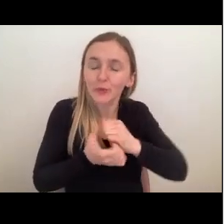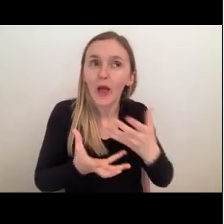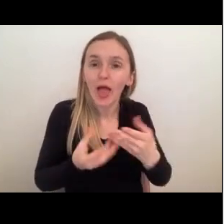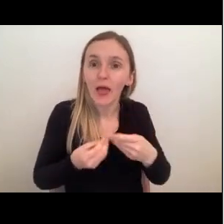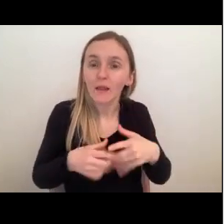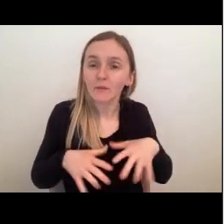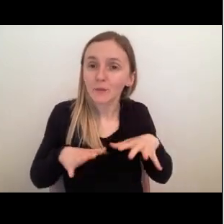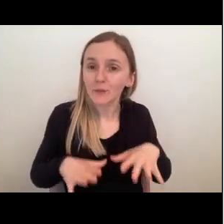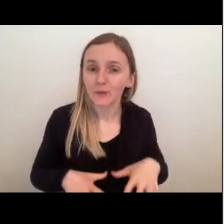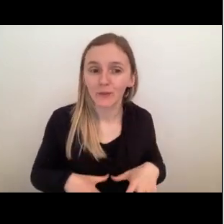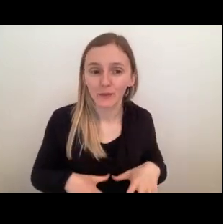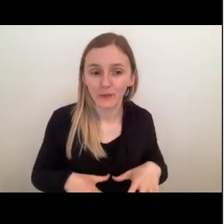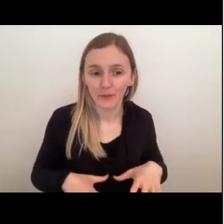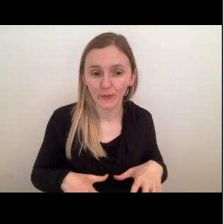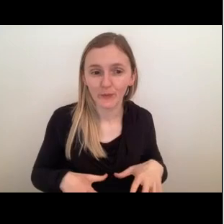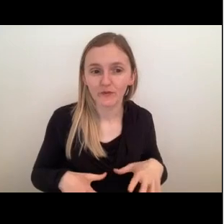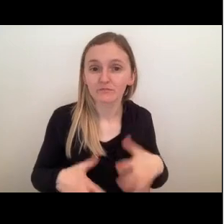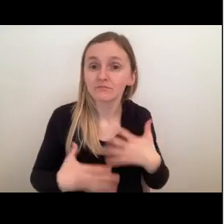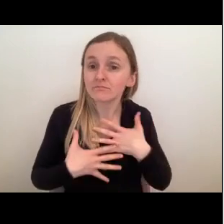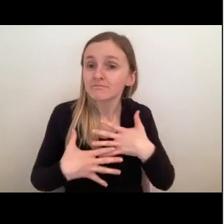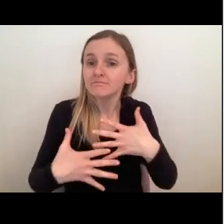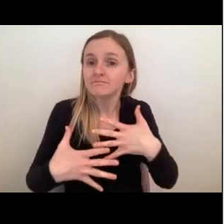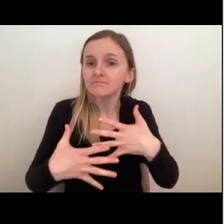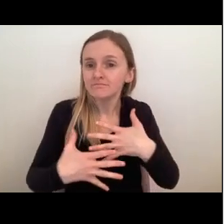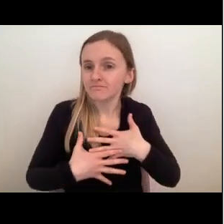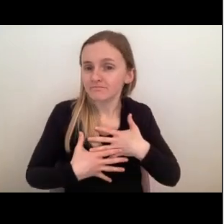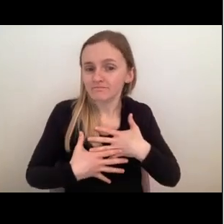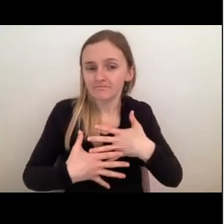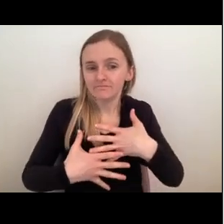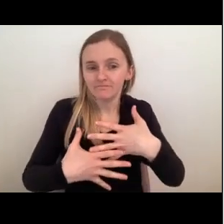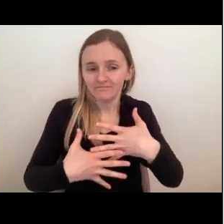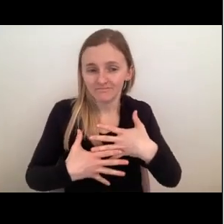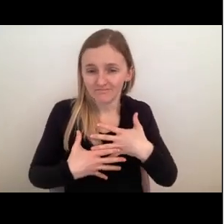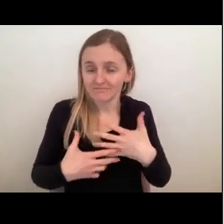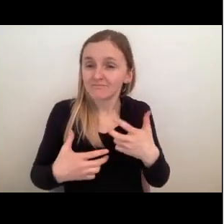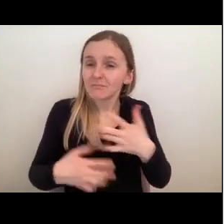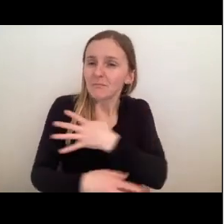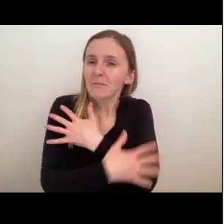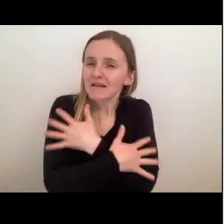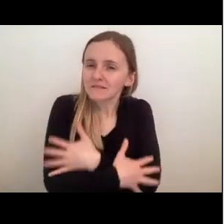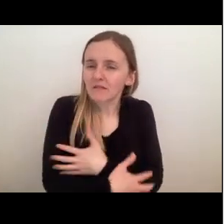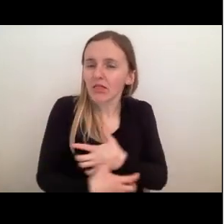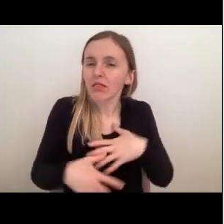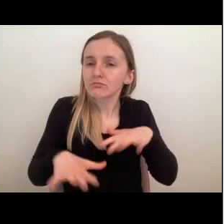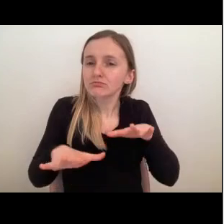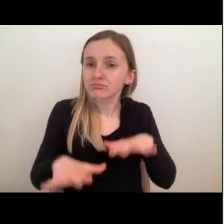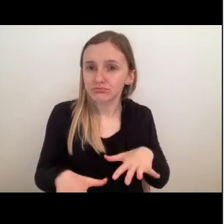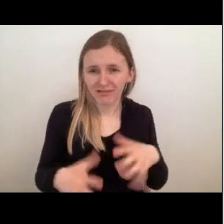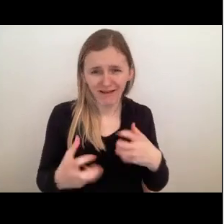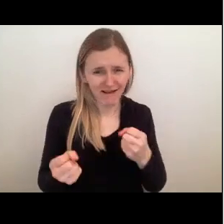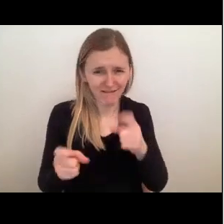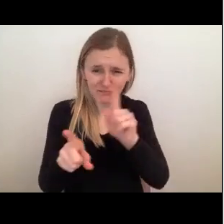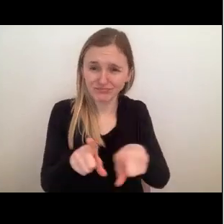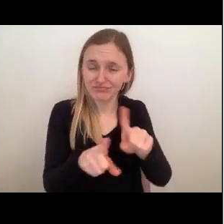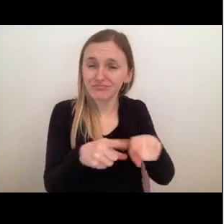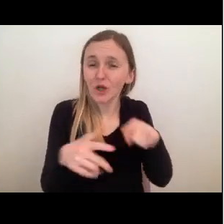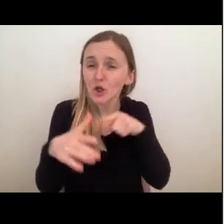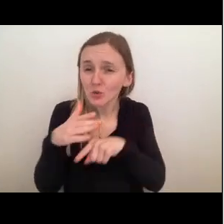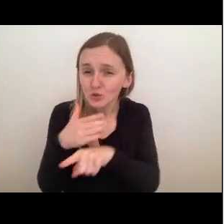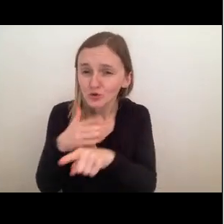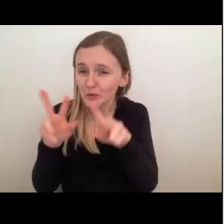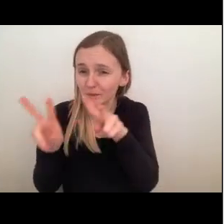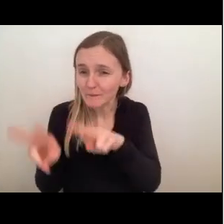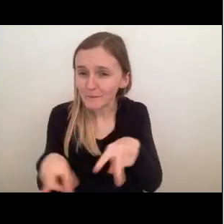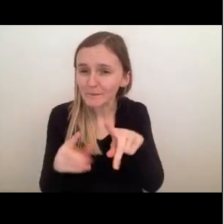can use anywhere, deep breathing techniques. There's lots of things on YouTube or apps now that we can help with all of